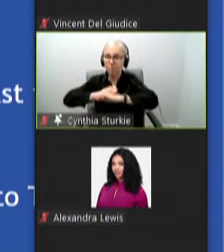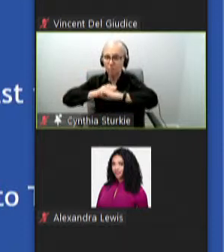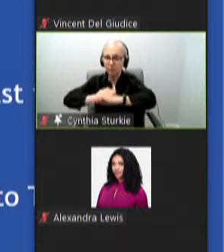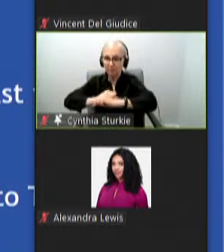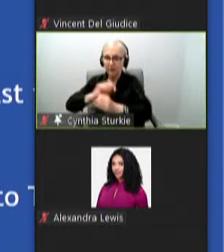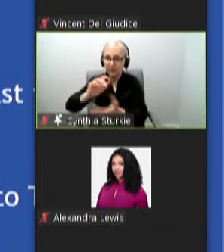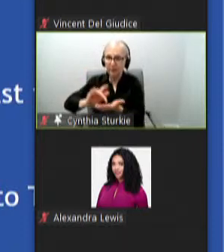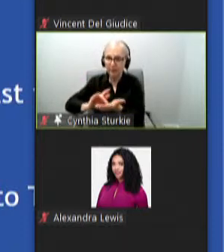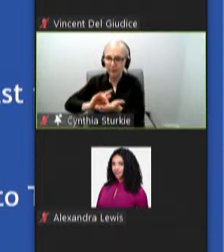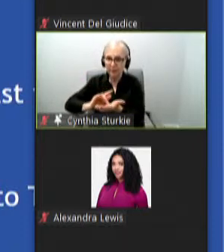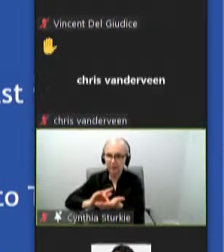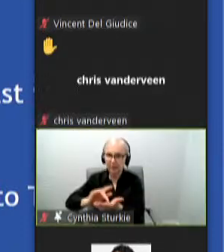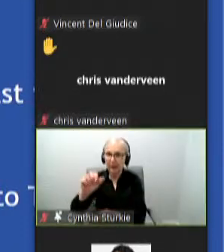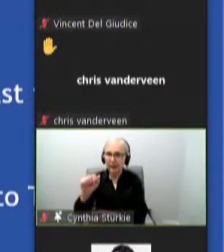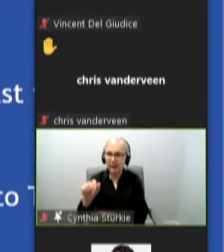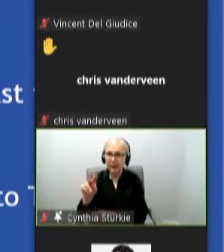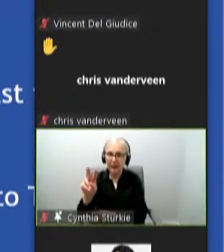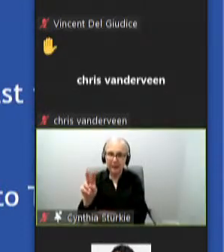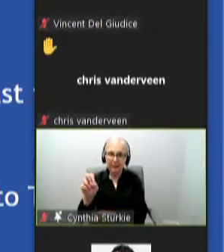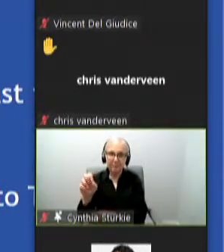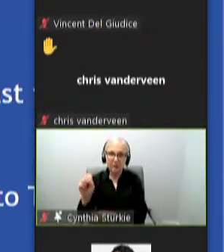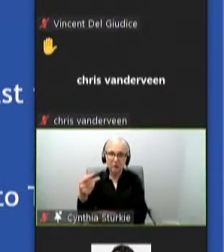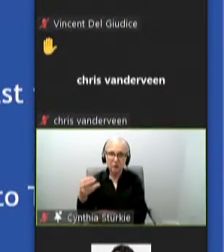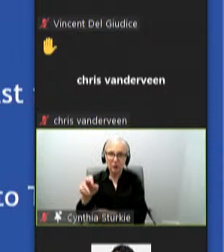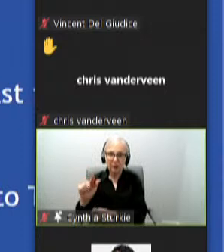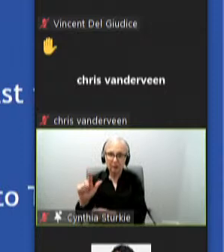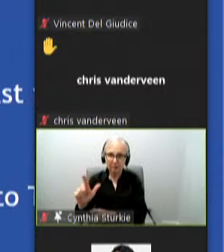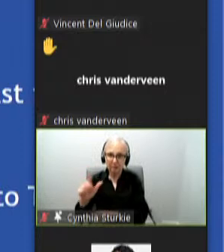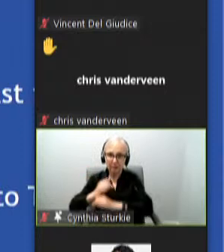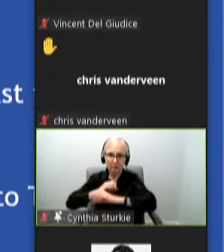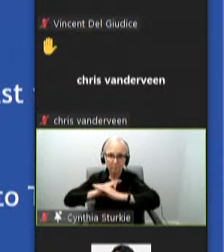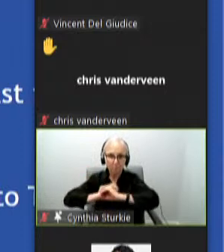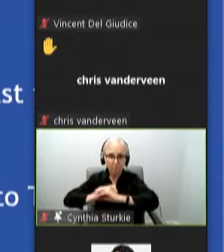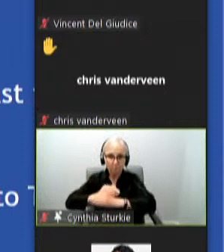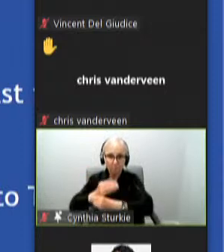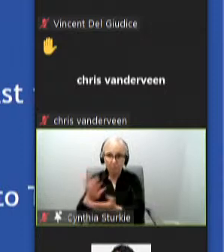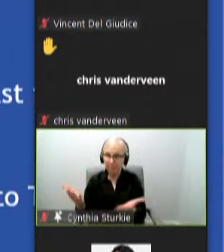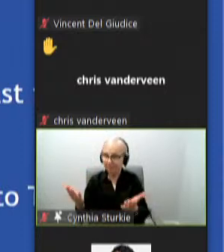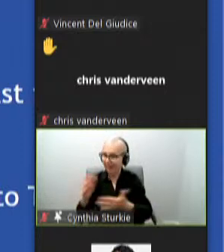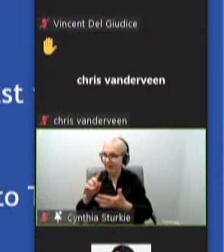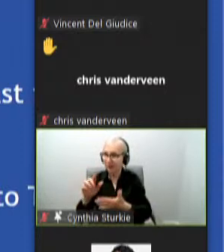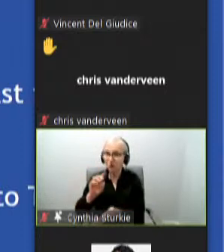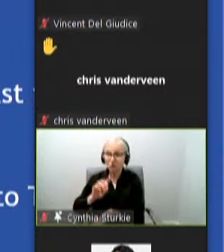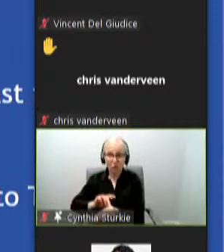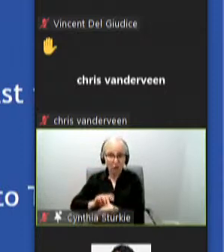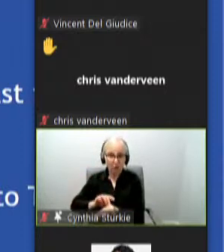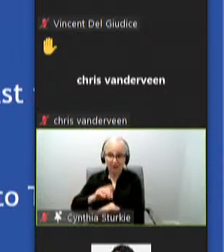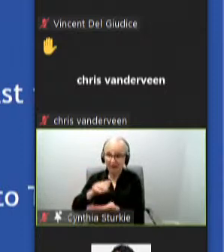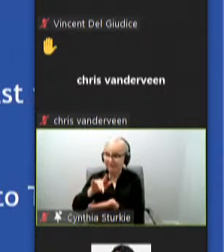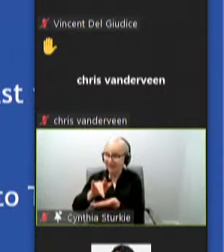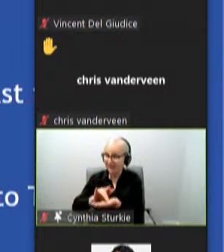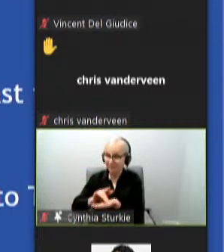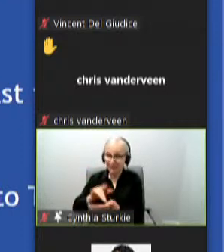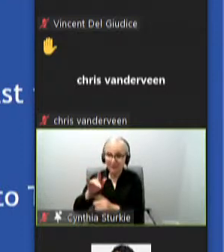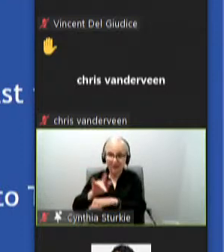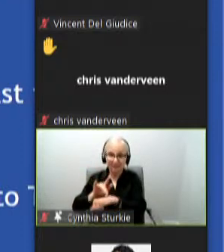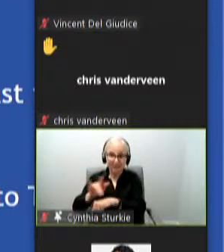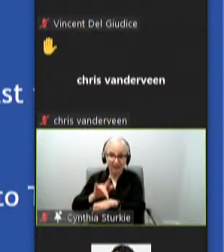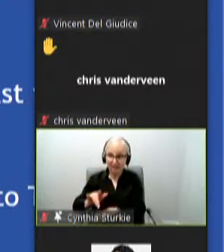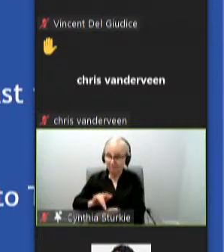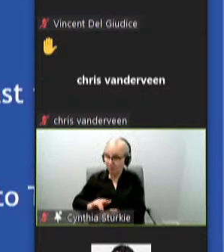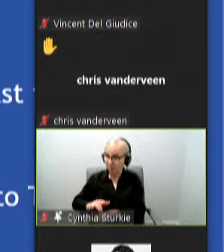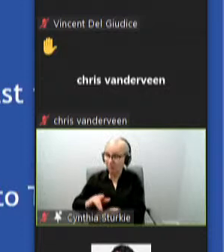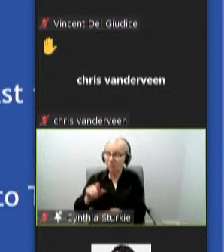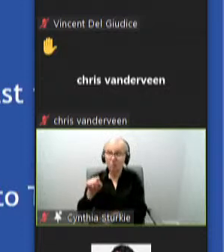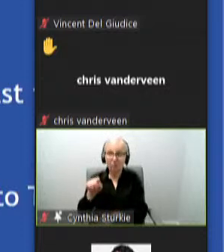medicine called Evusheld that can offer protection. Providers across the state have all of these medications readily available. And so